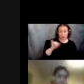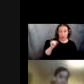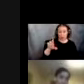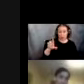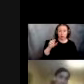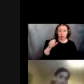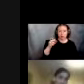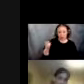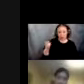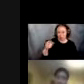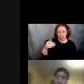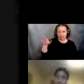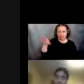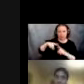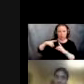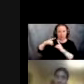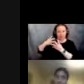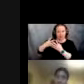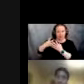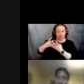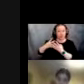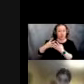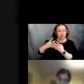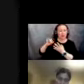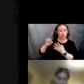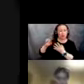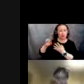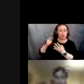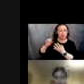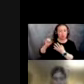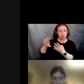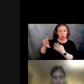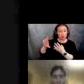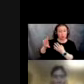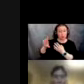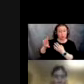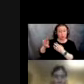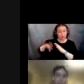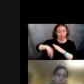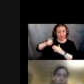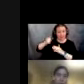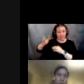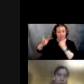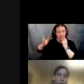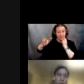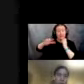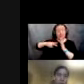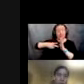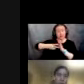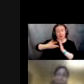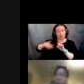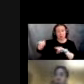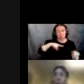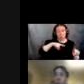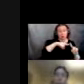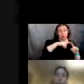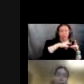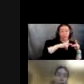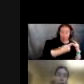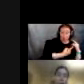George Jr. was a minor and may have gone to camp alone because George Sr. was in one of those other detention